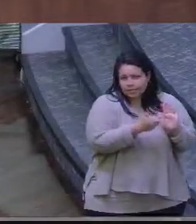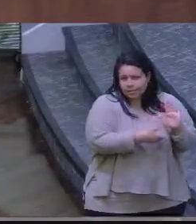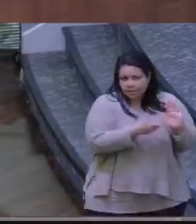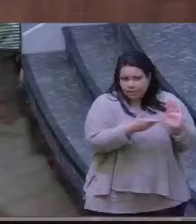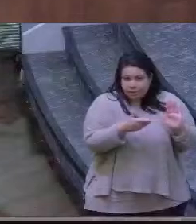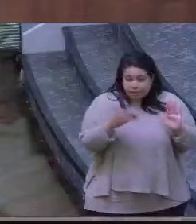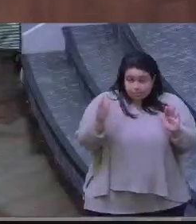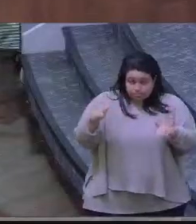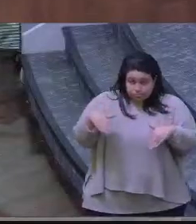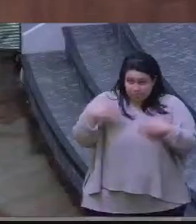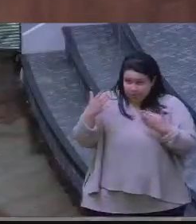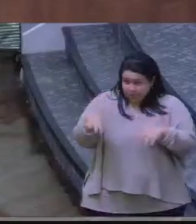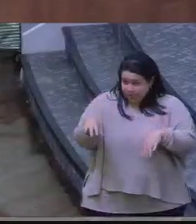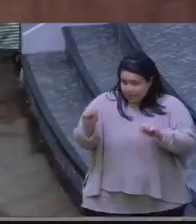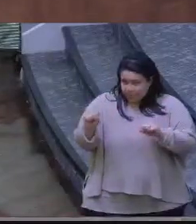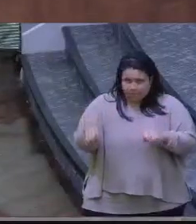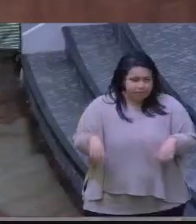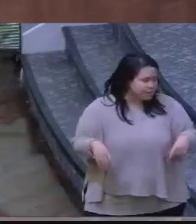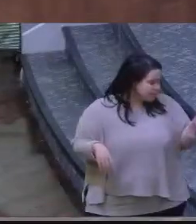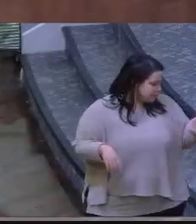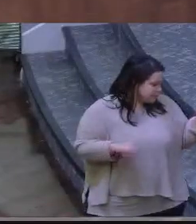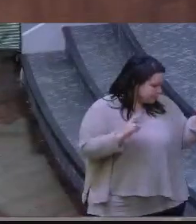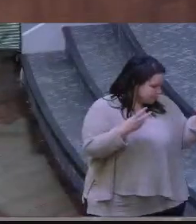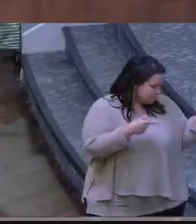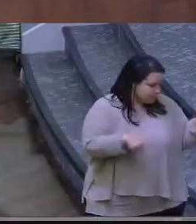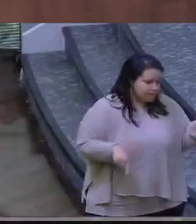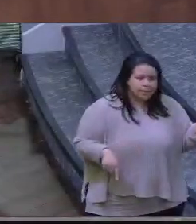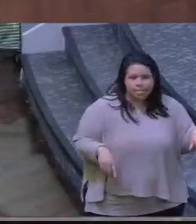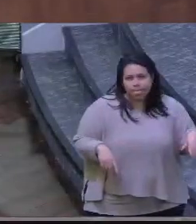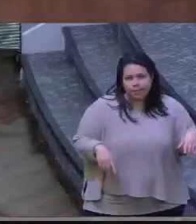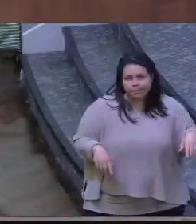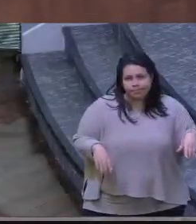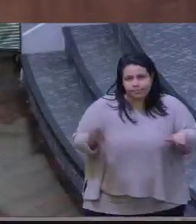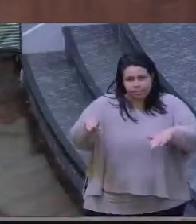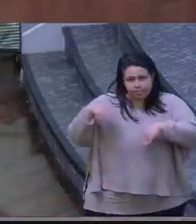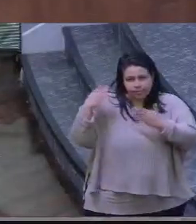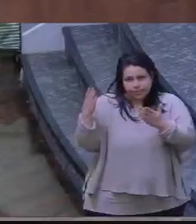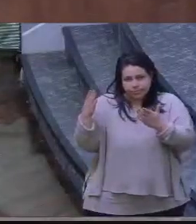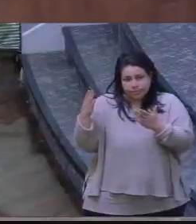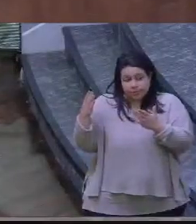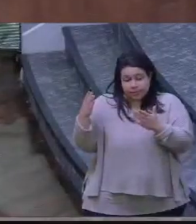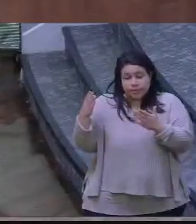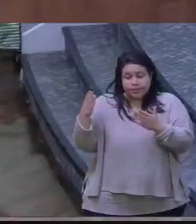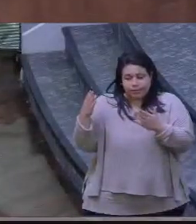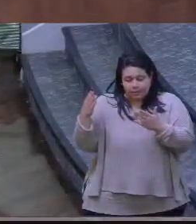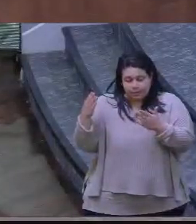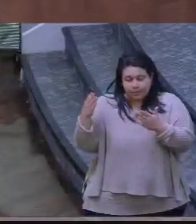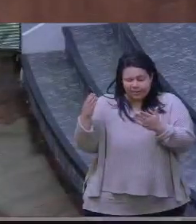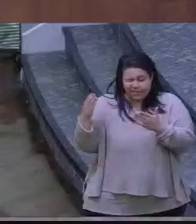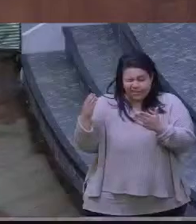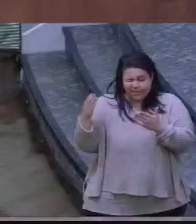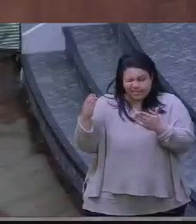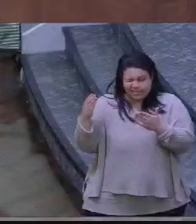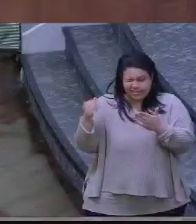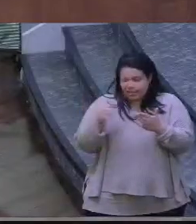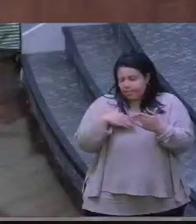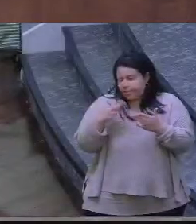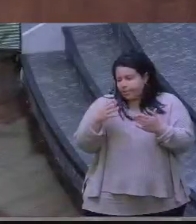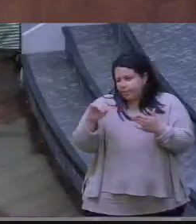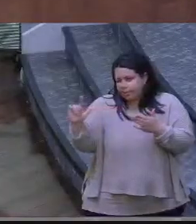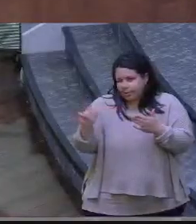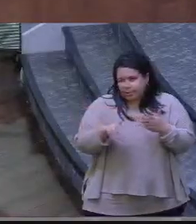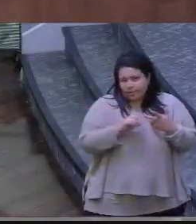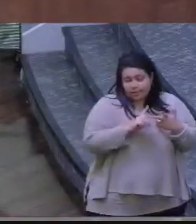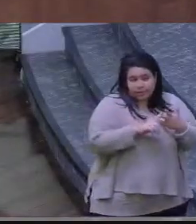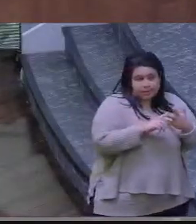we adopt the agenda. Second. All right, motion made by Ms. Hall and seconded by Ms.